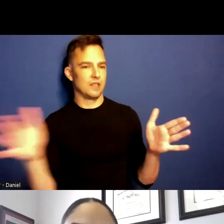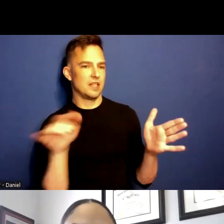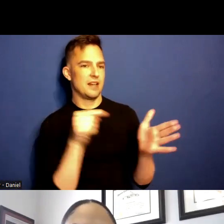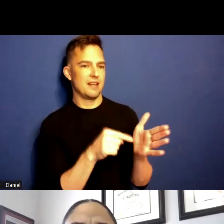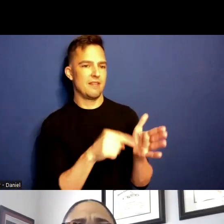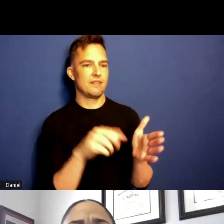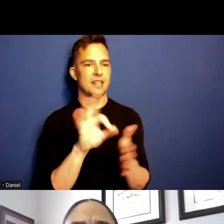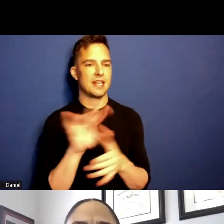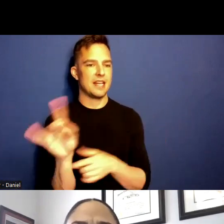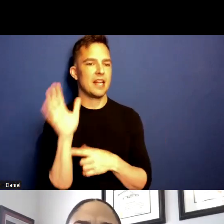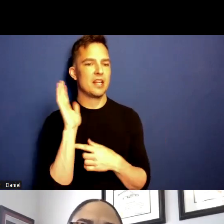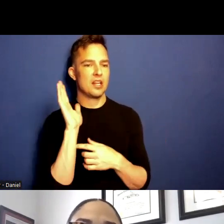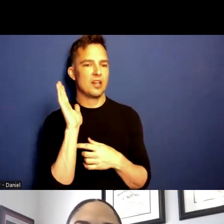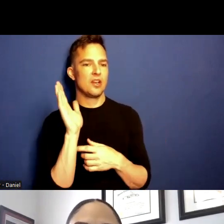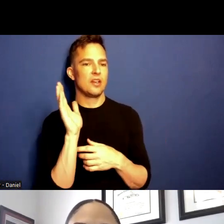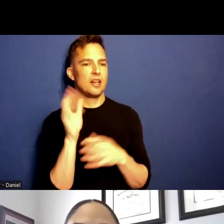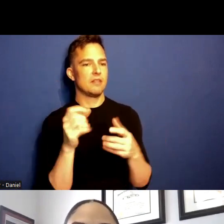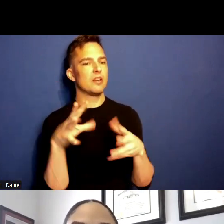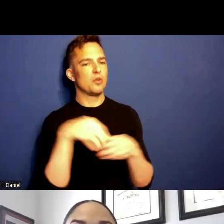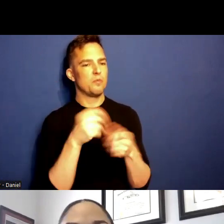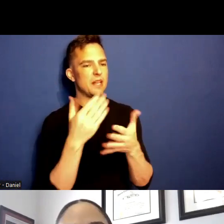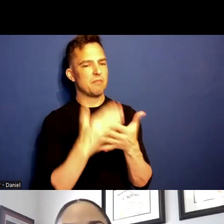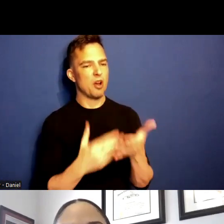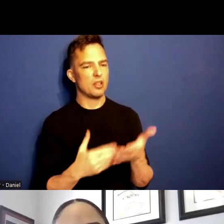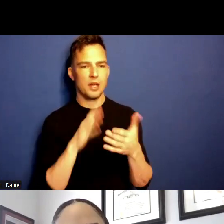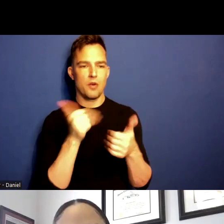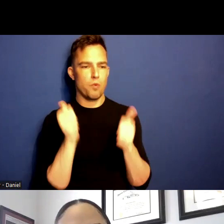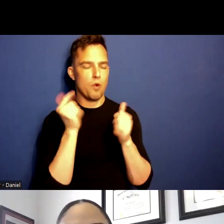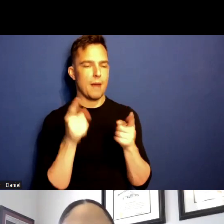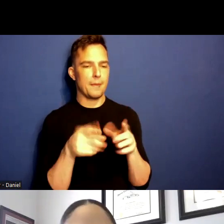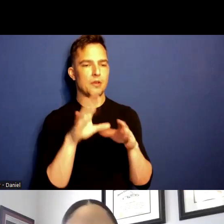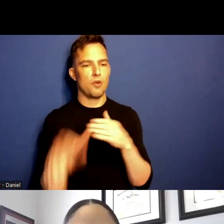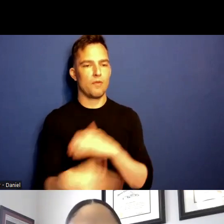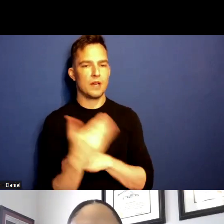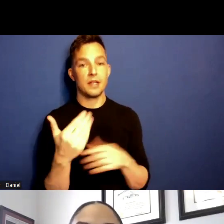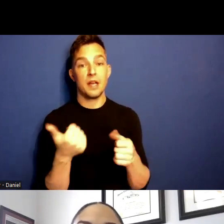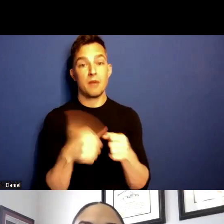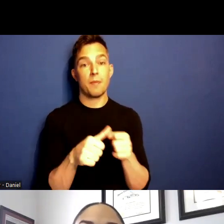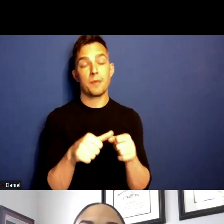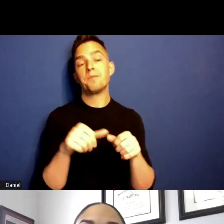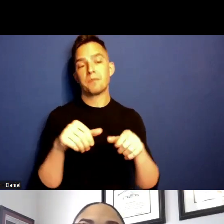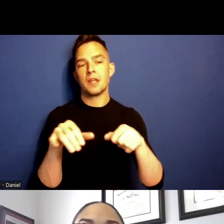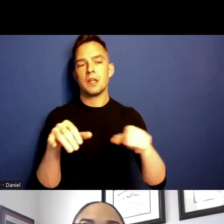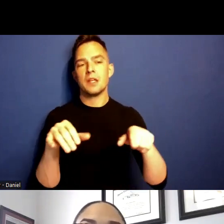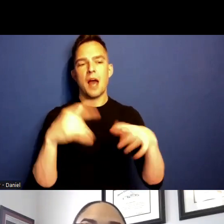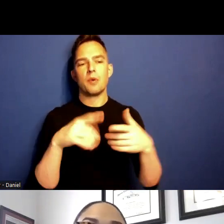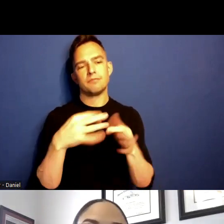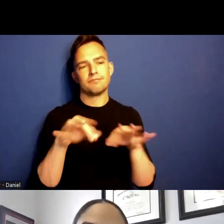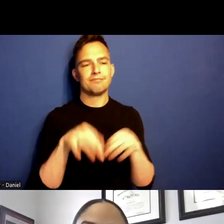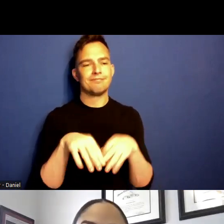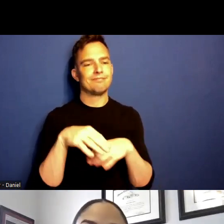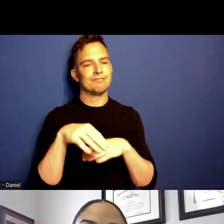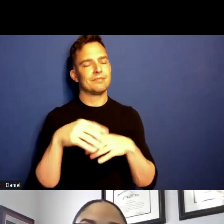overnight. This morning, I'm going to provide an update on 988 implementation across the states. But first, I want to start off with a